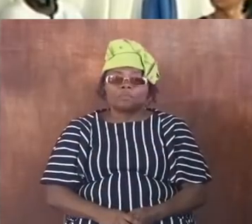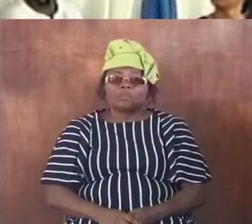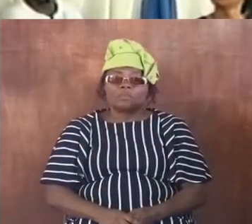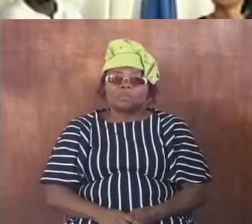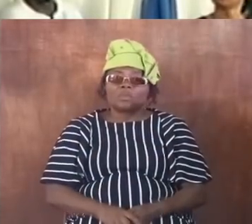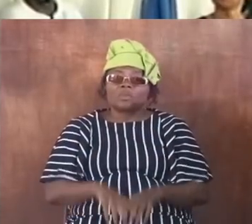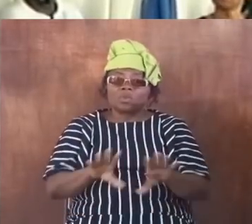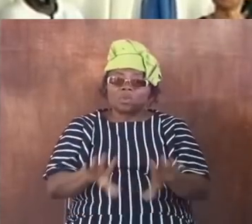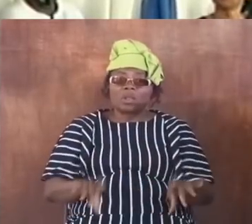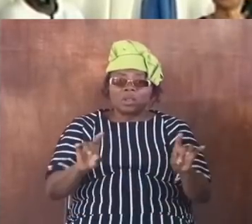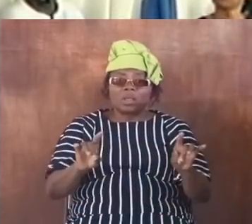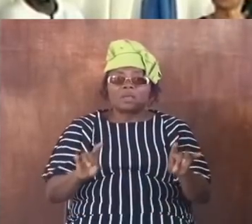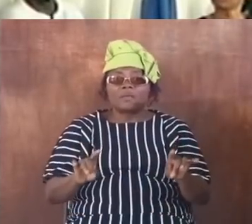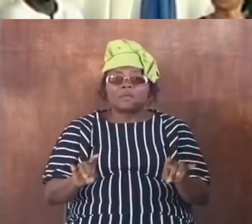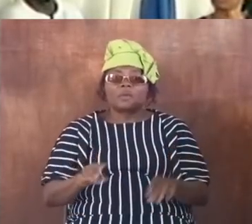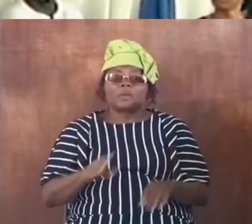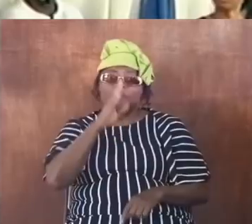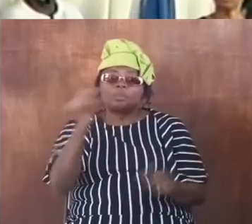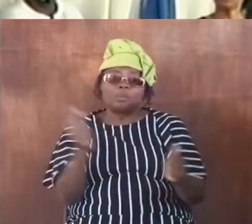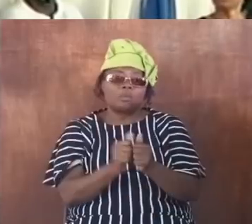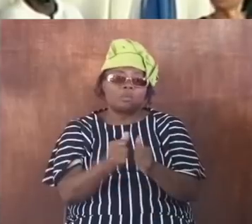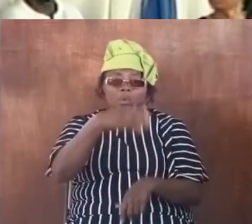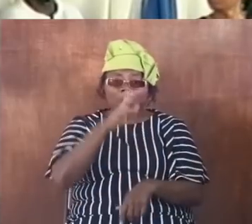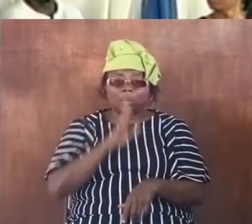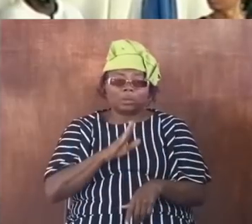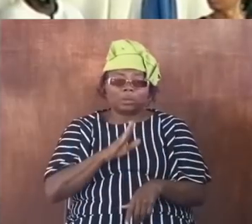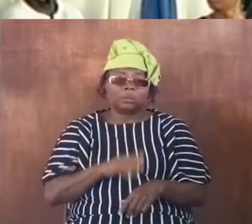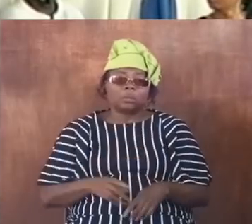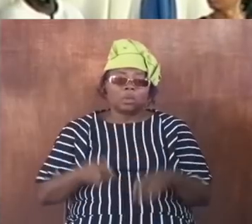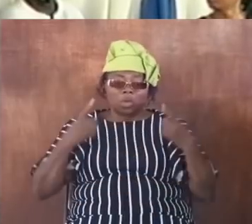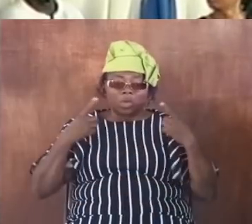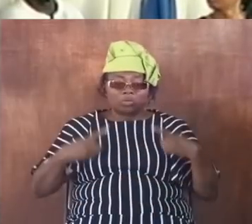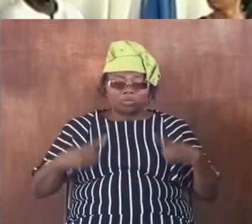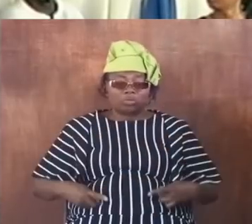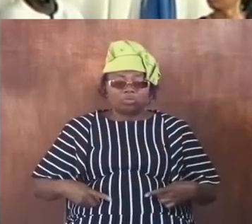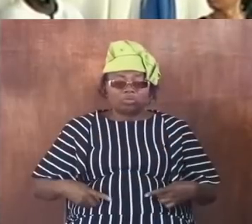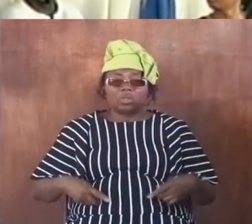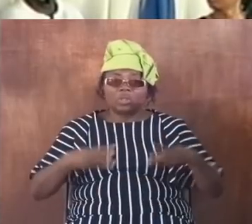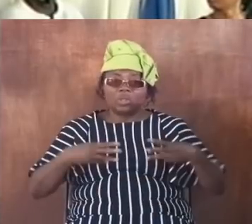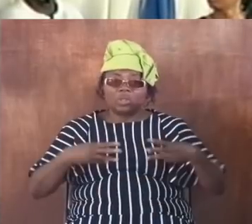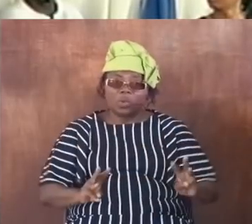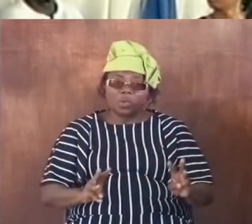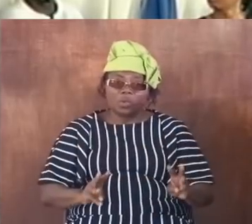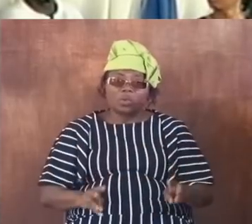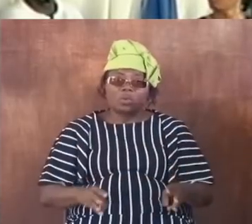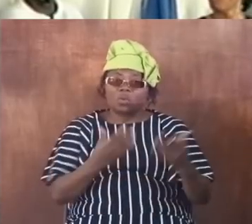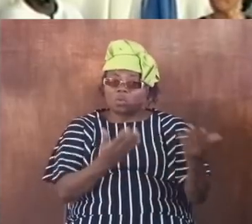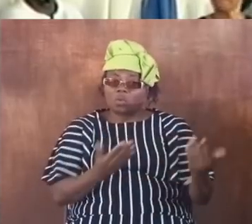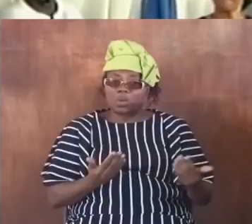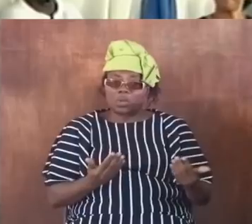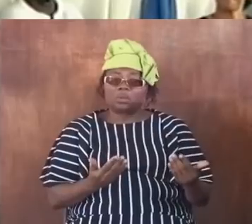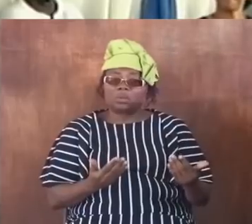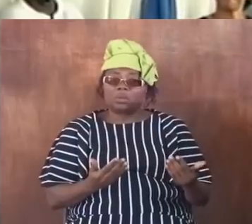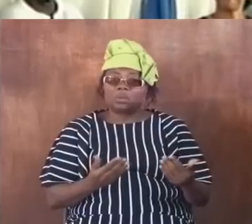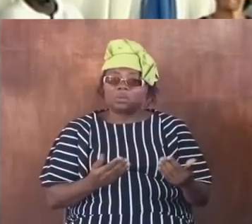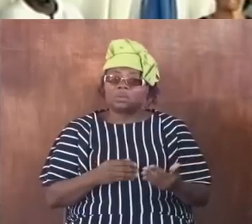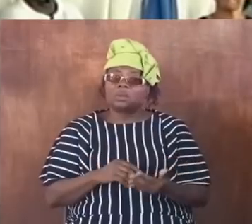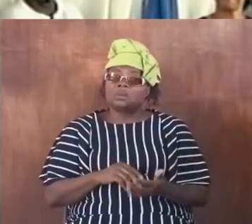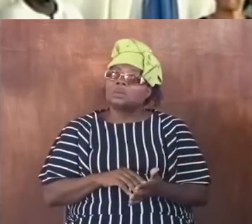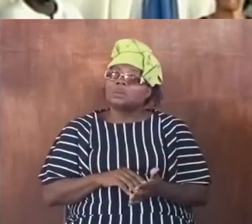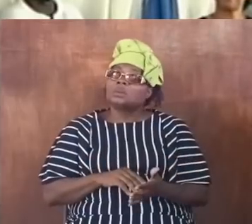life. Dress the way you want to be buried. Do you want to be buried as a